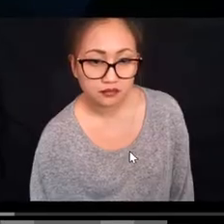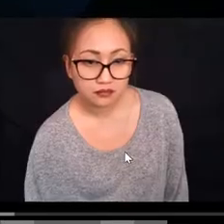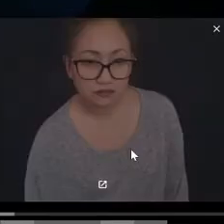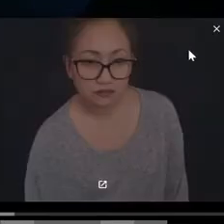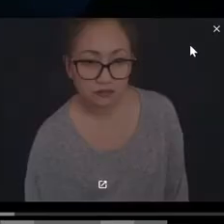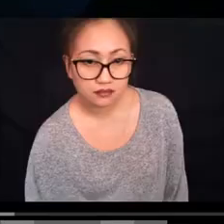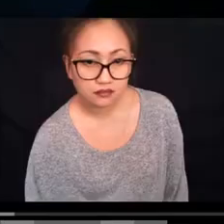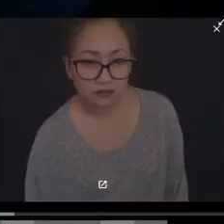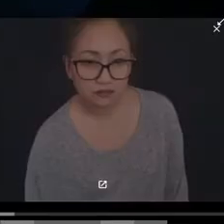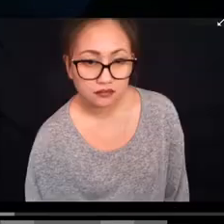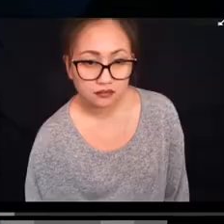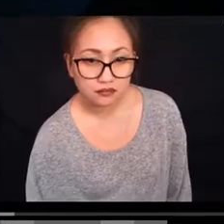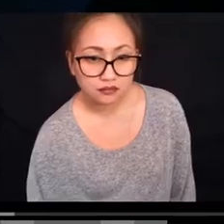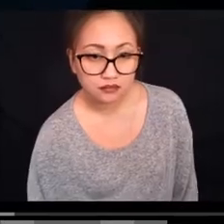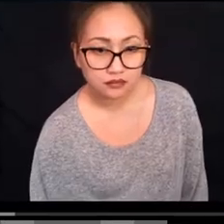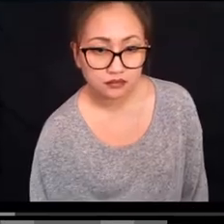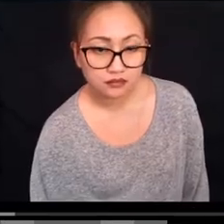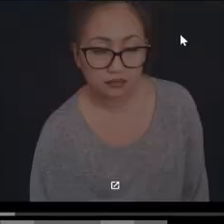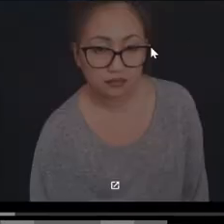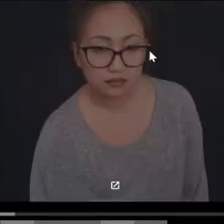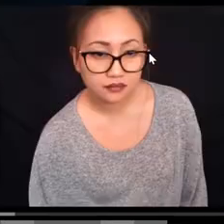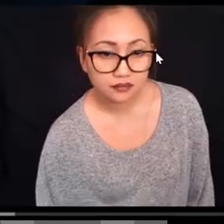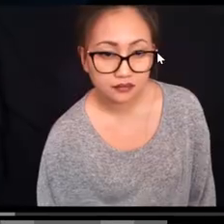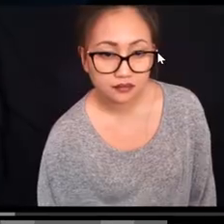Some kind of cry for help, best I can do.